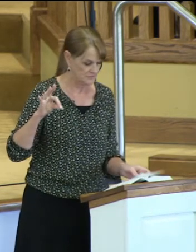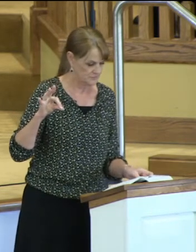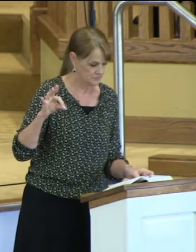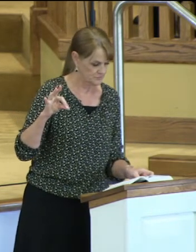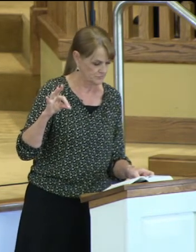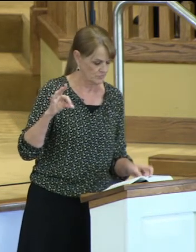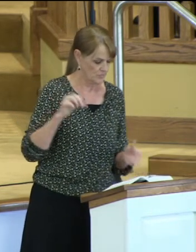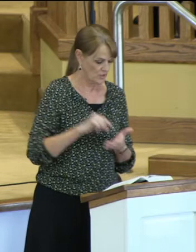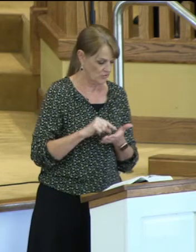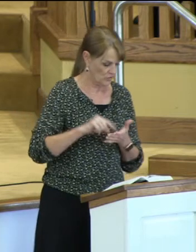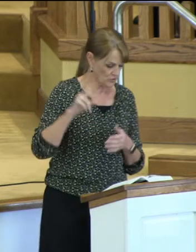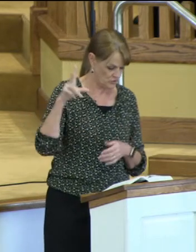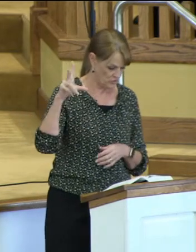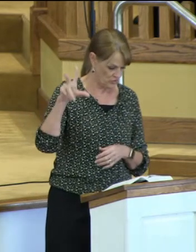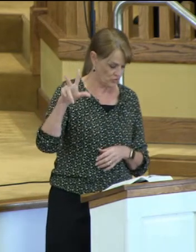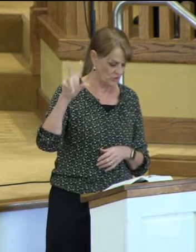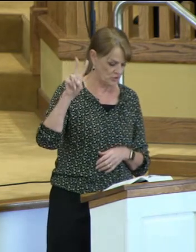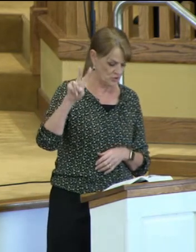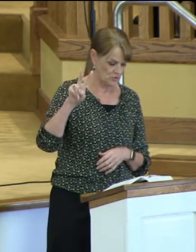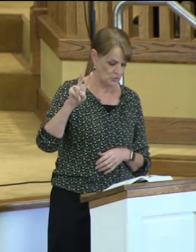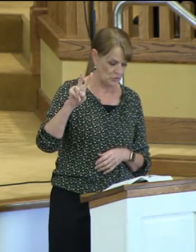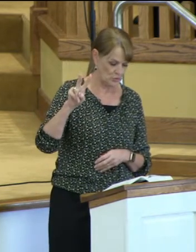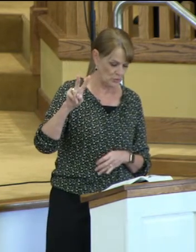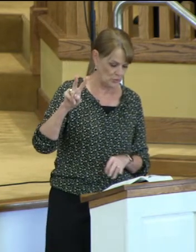29. We'll read verse number